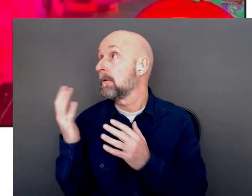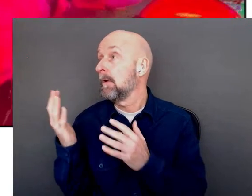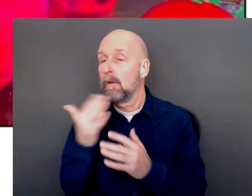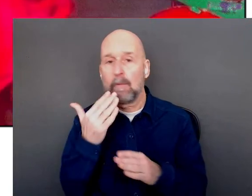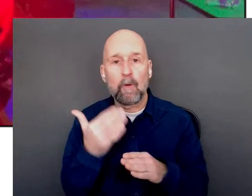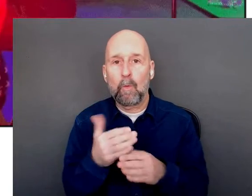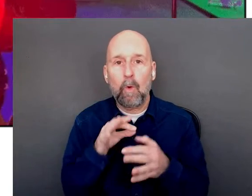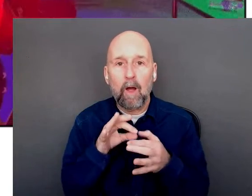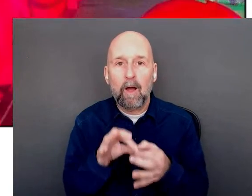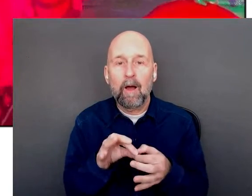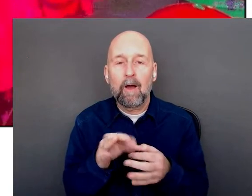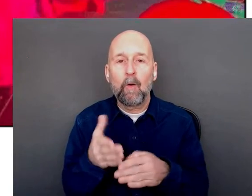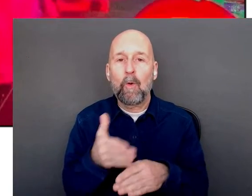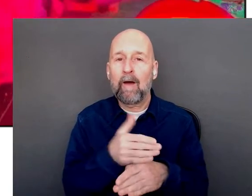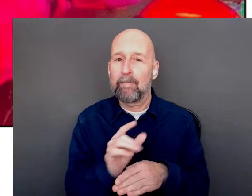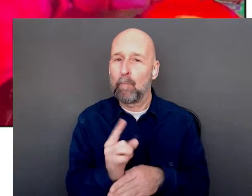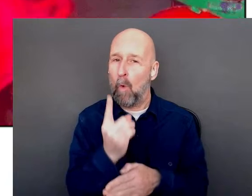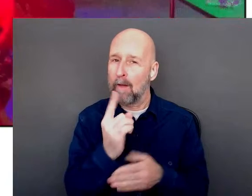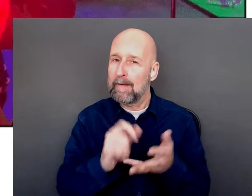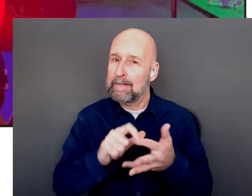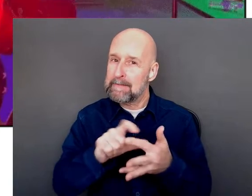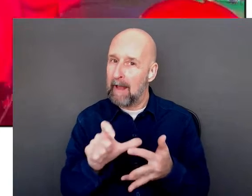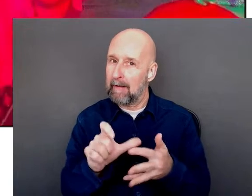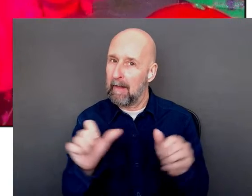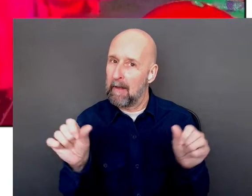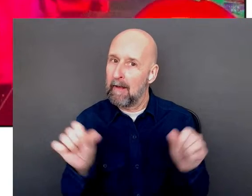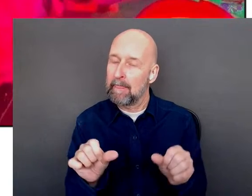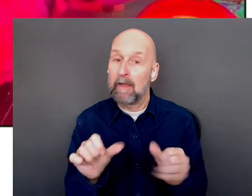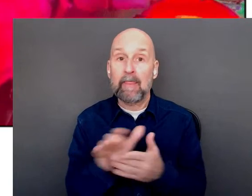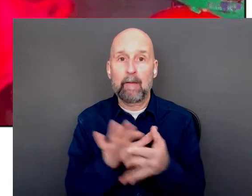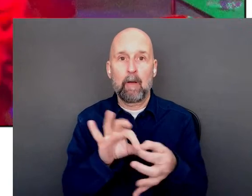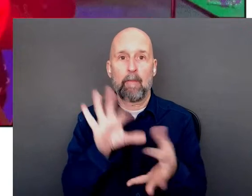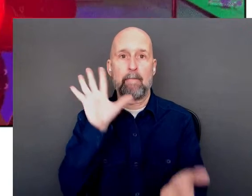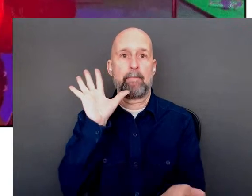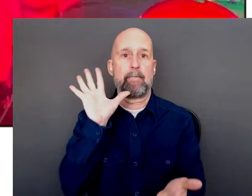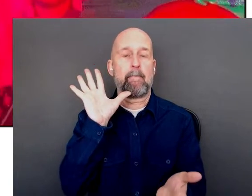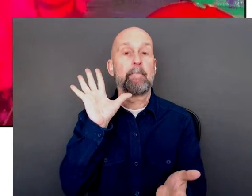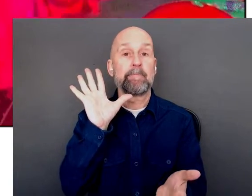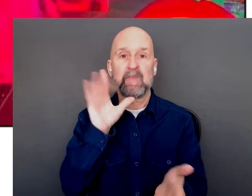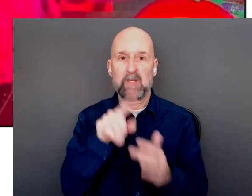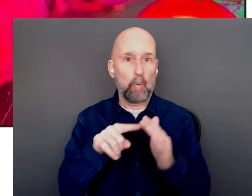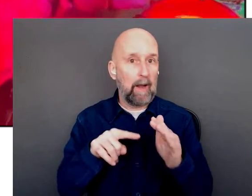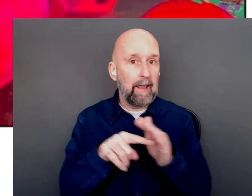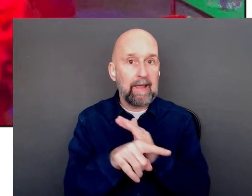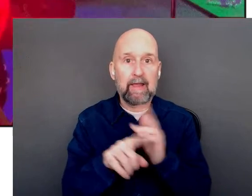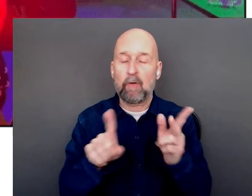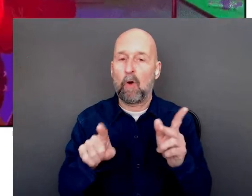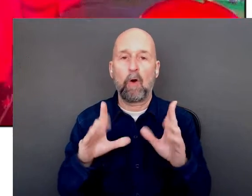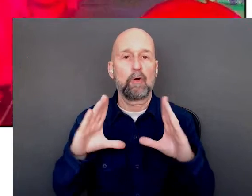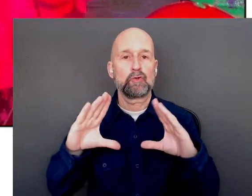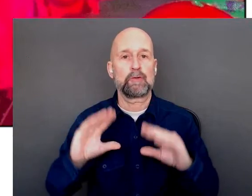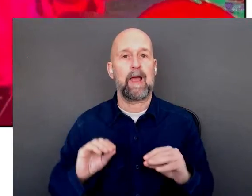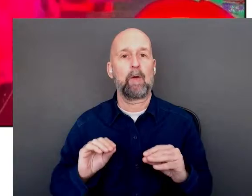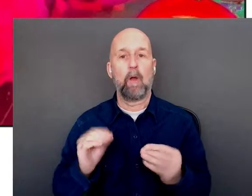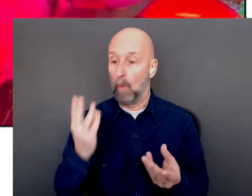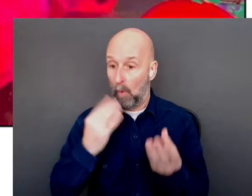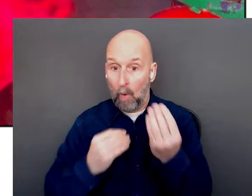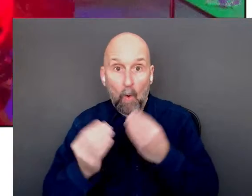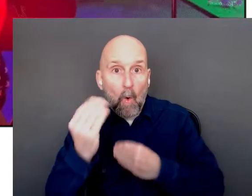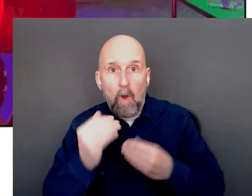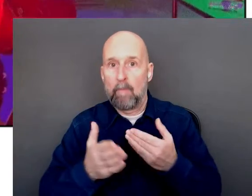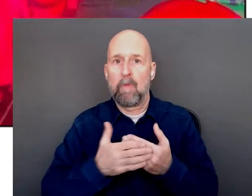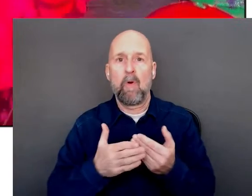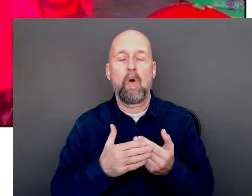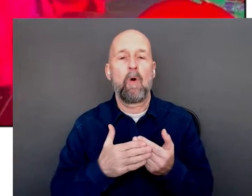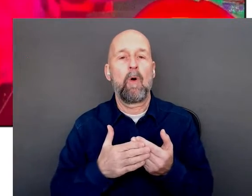the first second is over, we're losing you. So you're gonna leave, you're gonna shut yourself down and not want to explore a bit more. So,